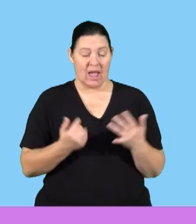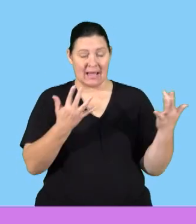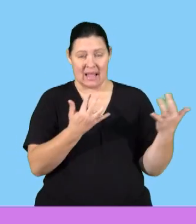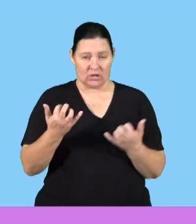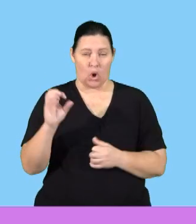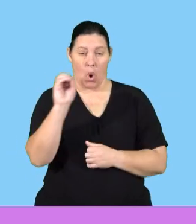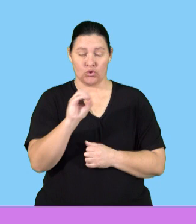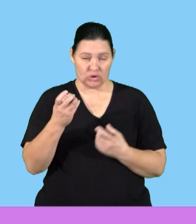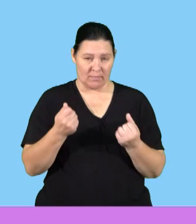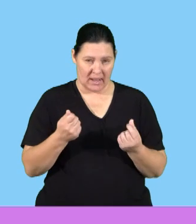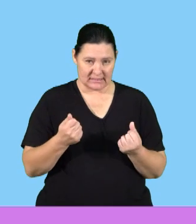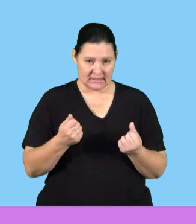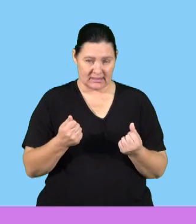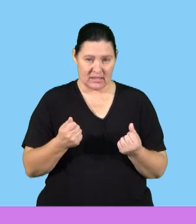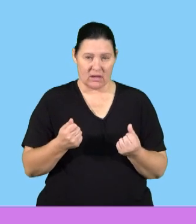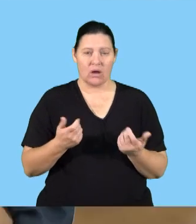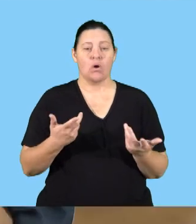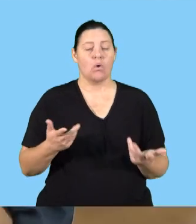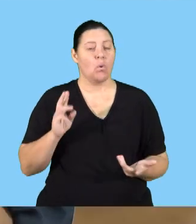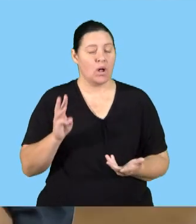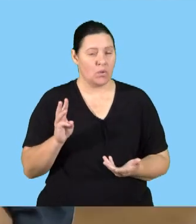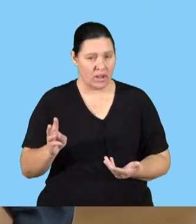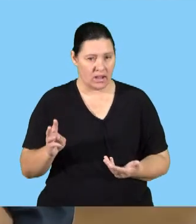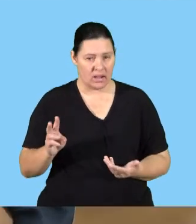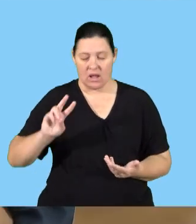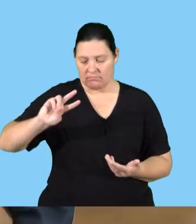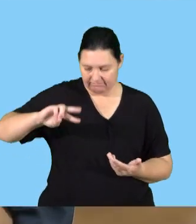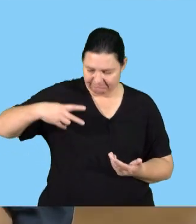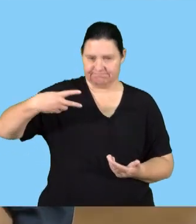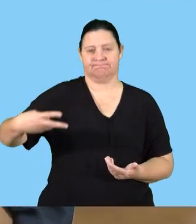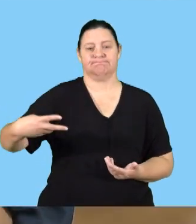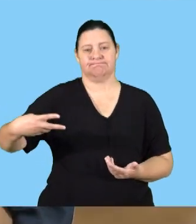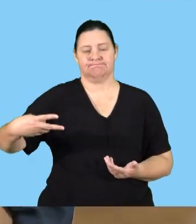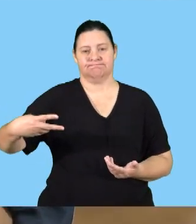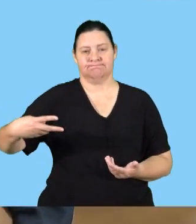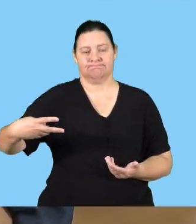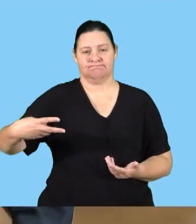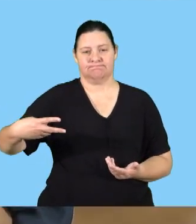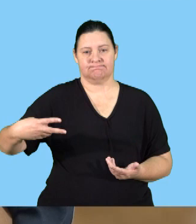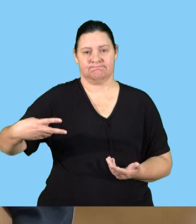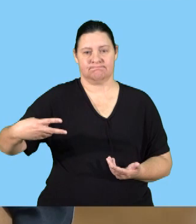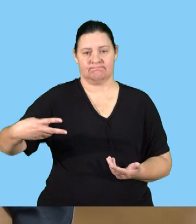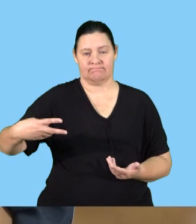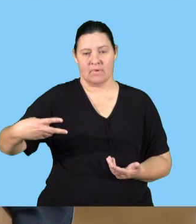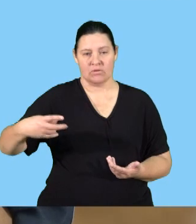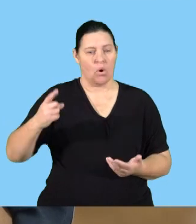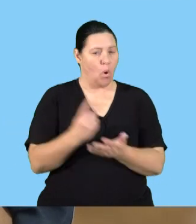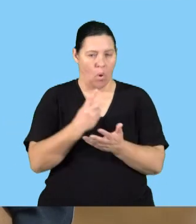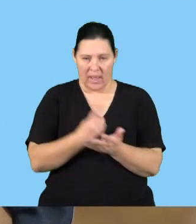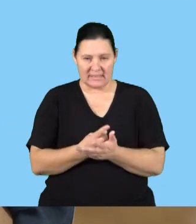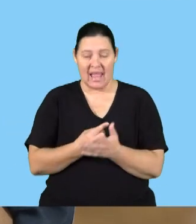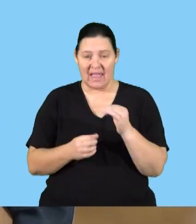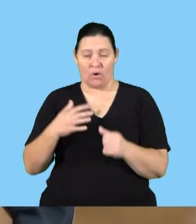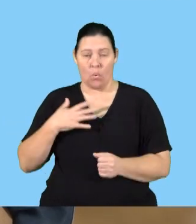we calculate the original price, we're simply going to swap the two values. The numerator becomes the